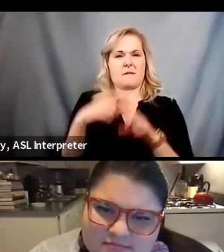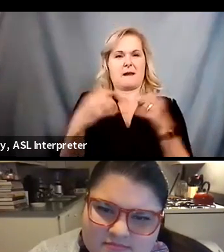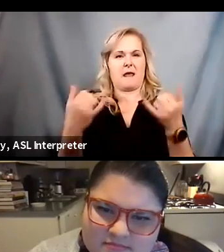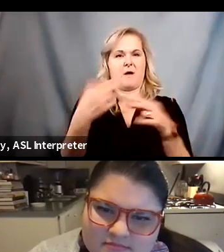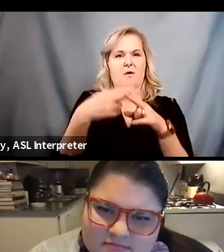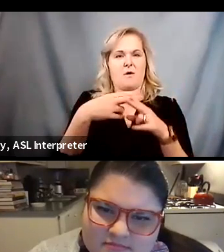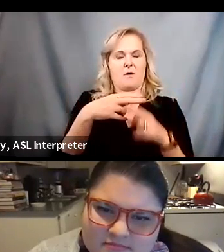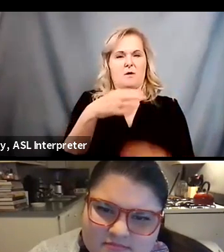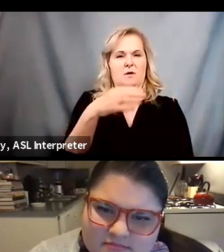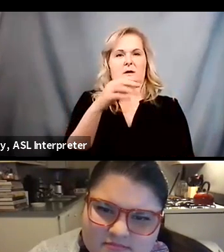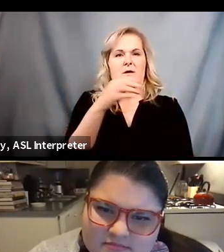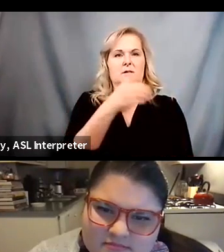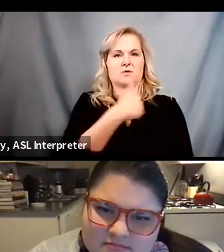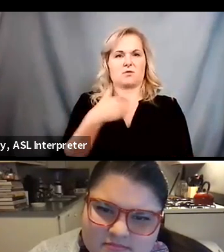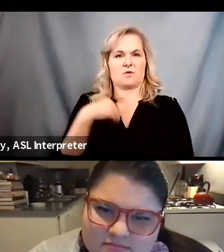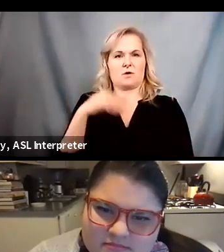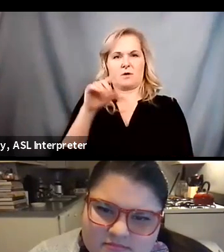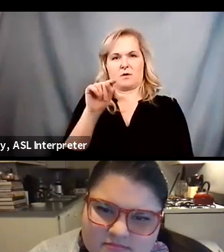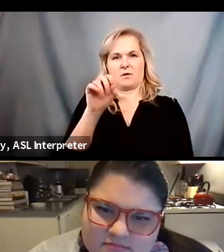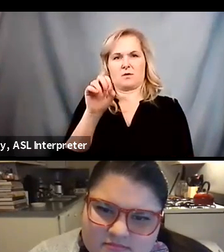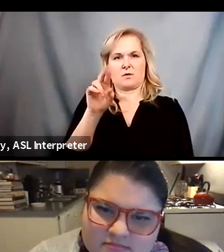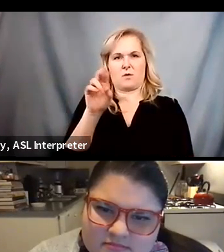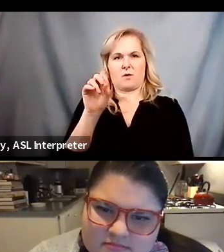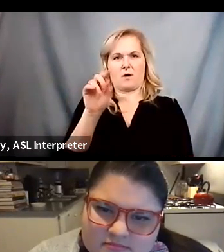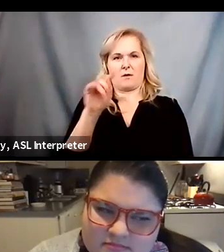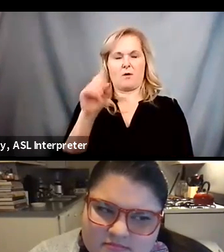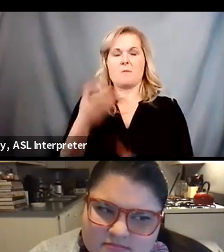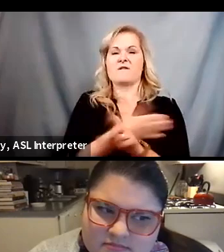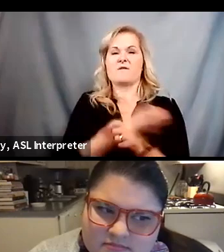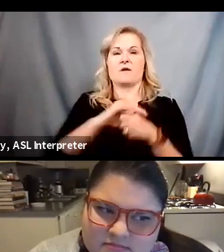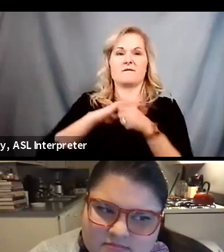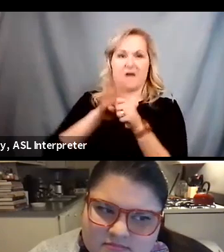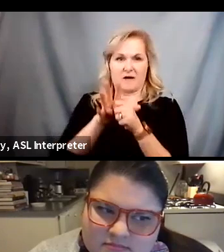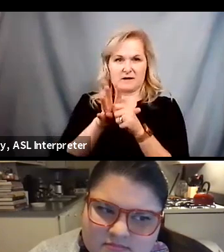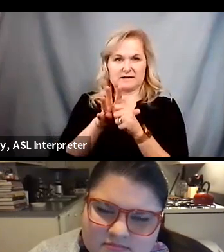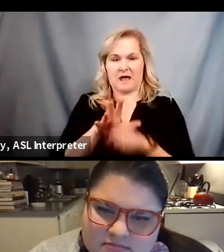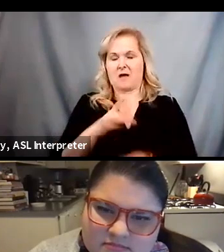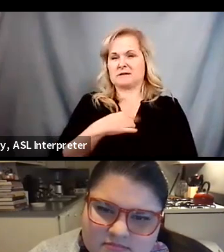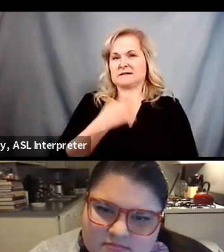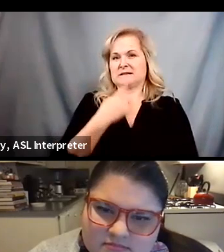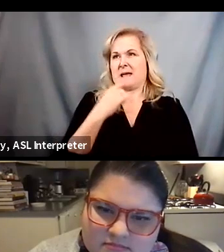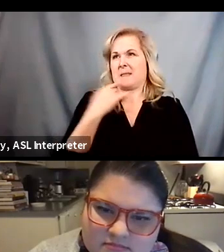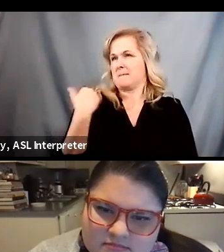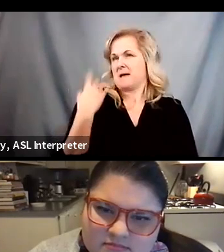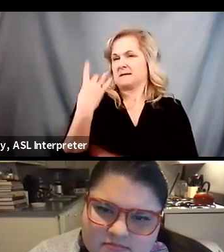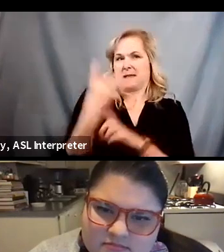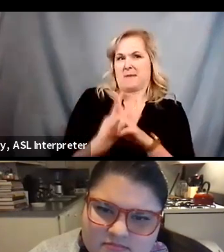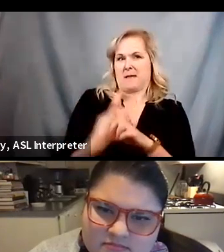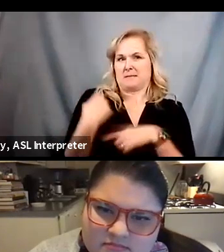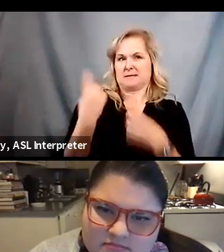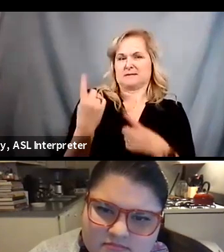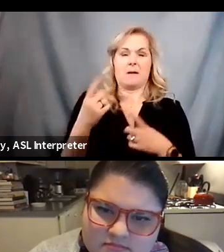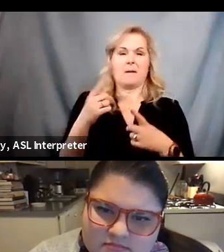since before the virus, but I would say in the last 8 months before everything shut down,